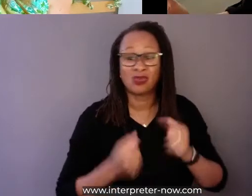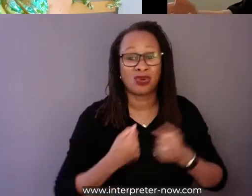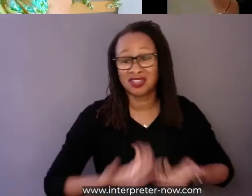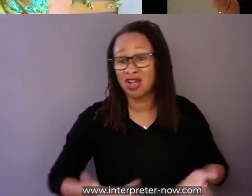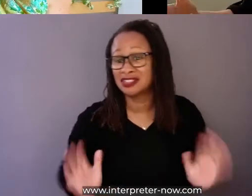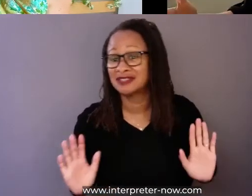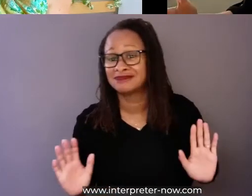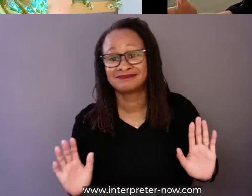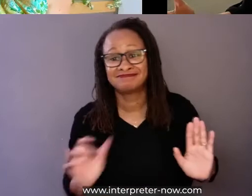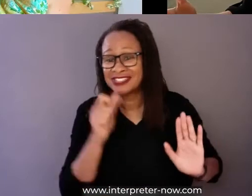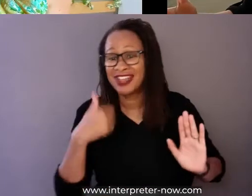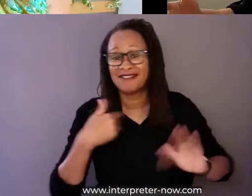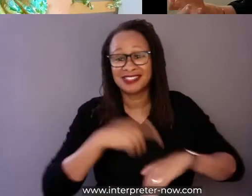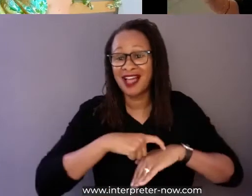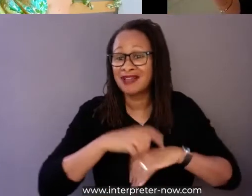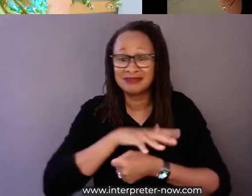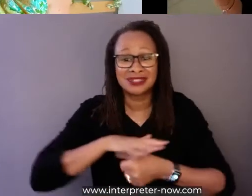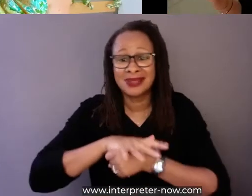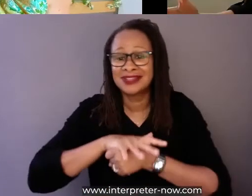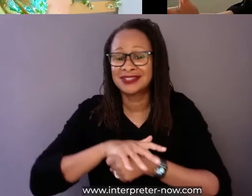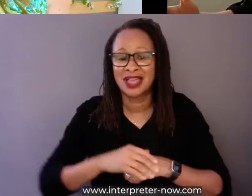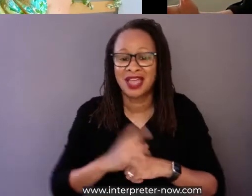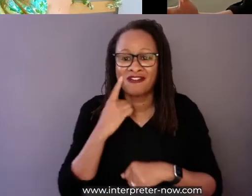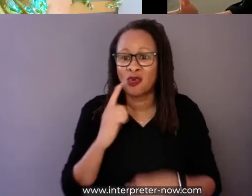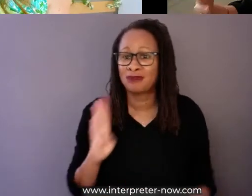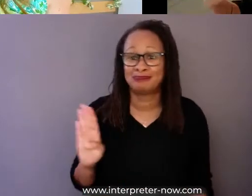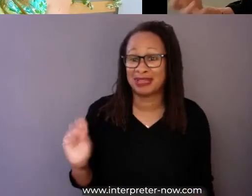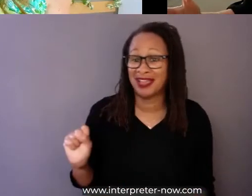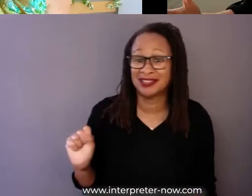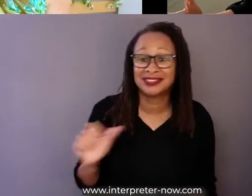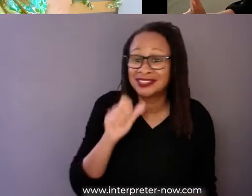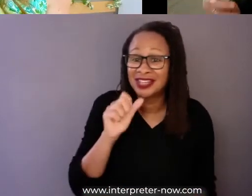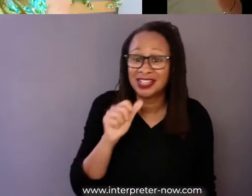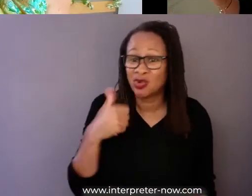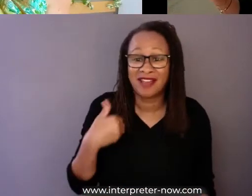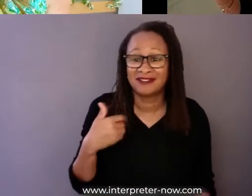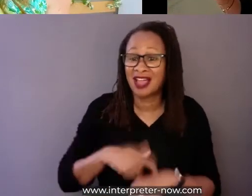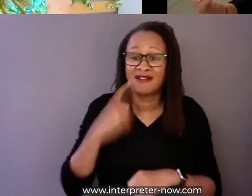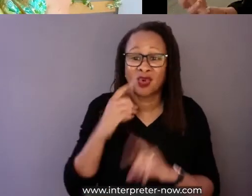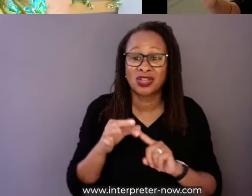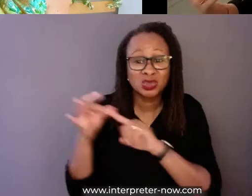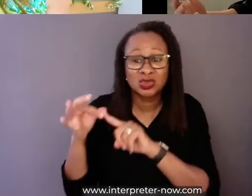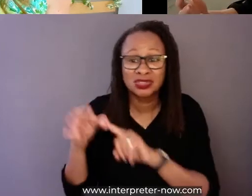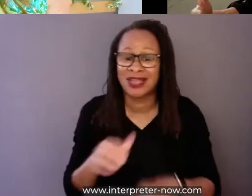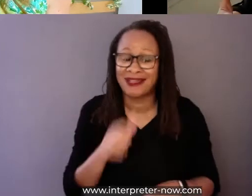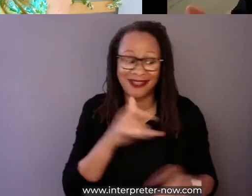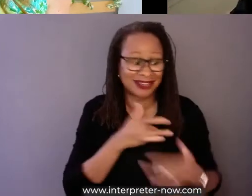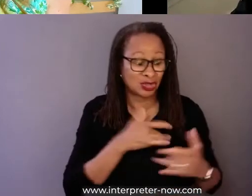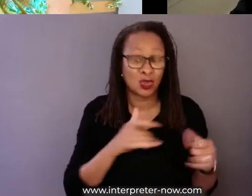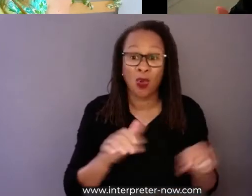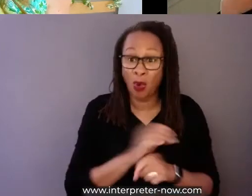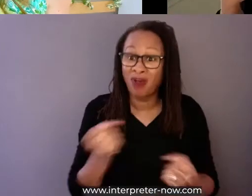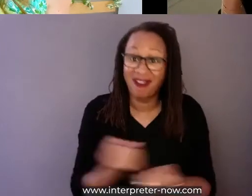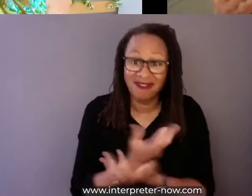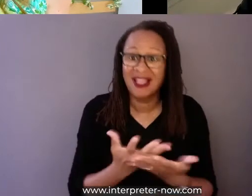it doesn't have time and it doesn't have space for BS, for exclusion, for not being considerate of the whole. And that includes